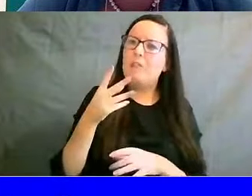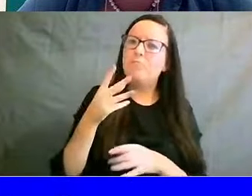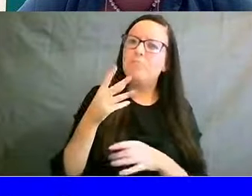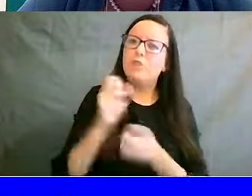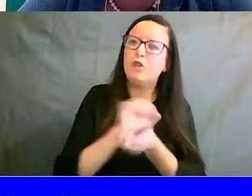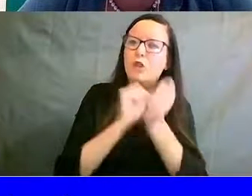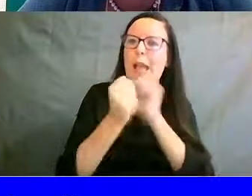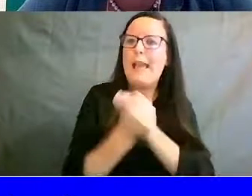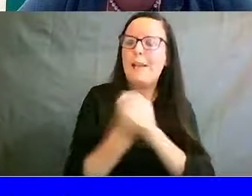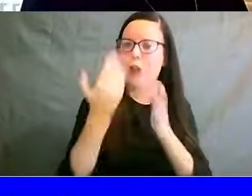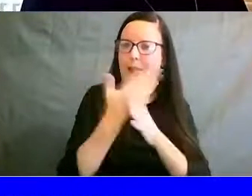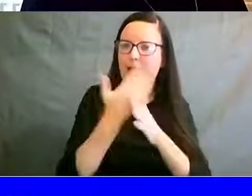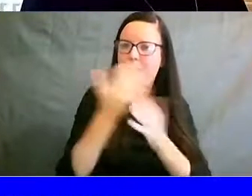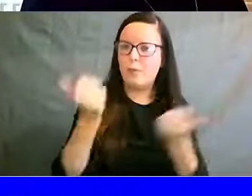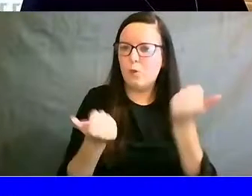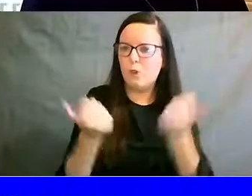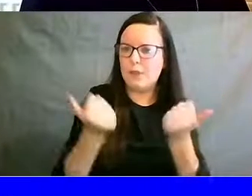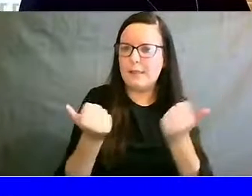more accessible?